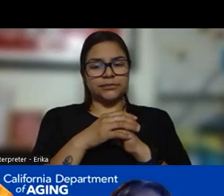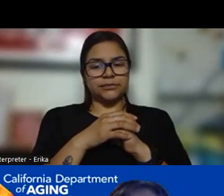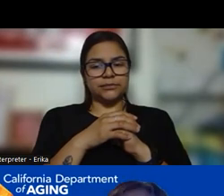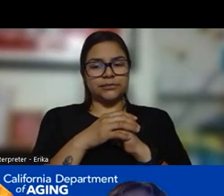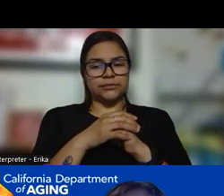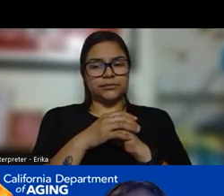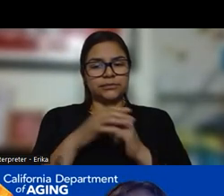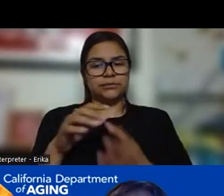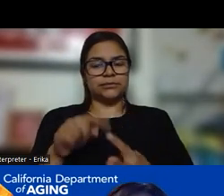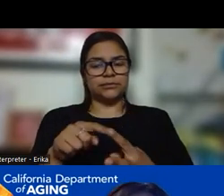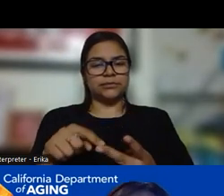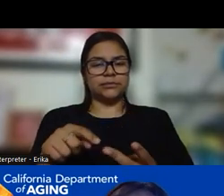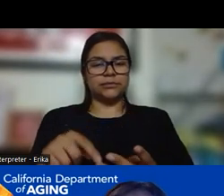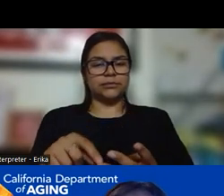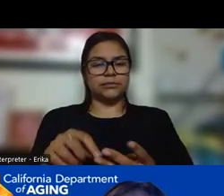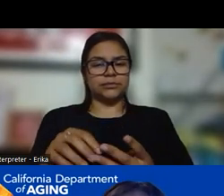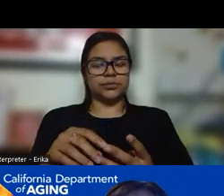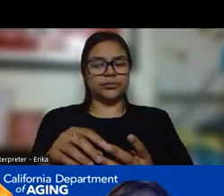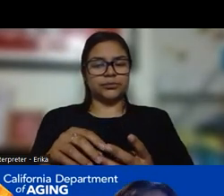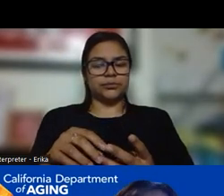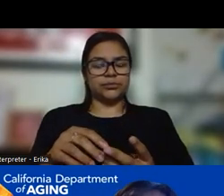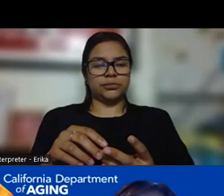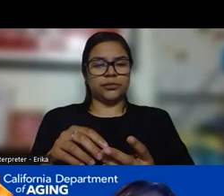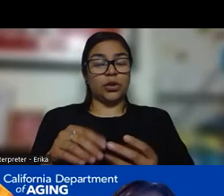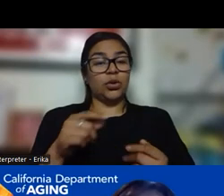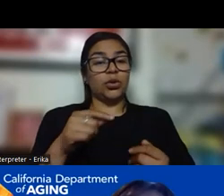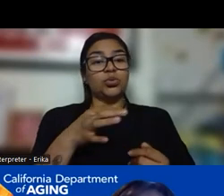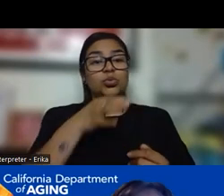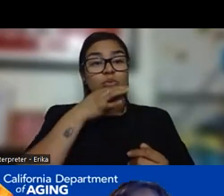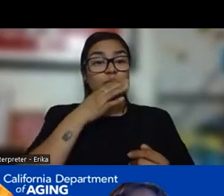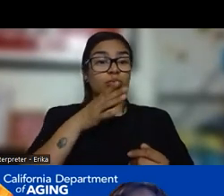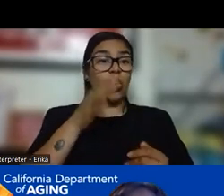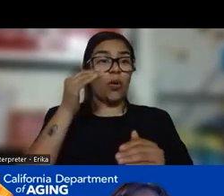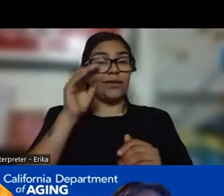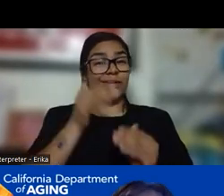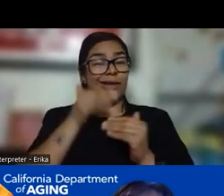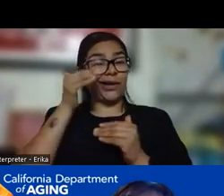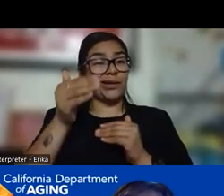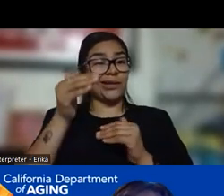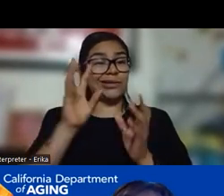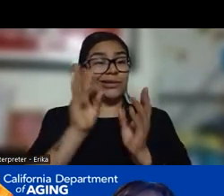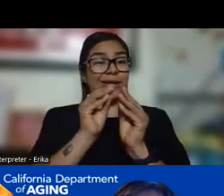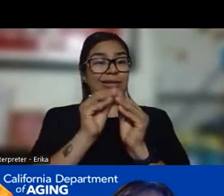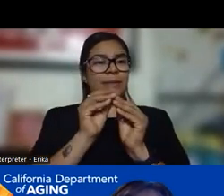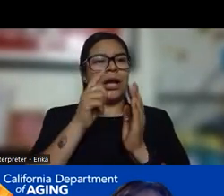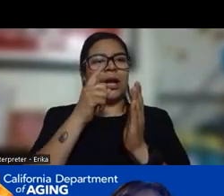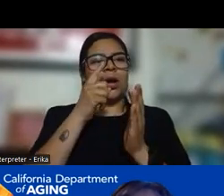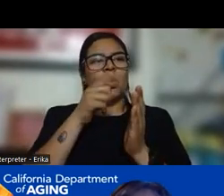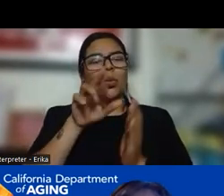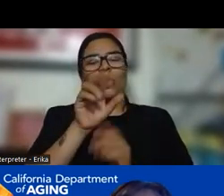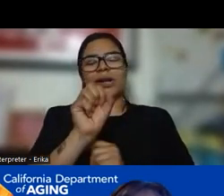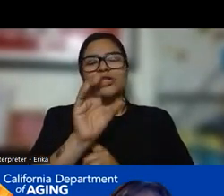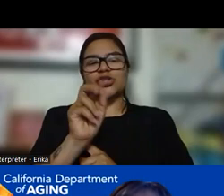well. Soon you will be hearing, hopefully at the next meeting, about a racial equity action plan